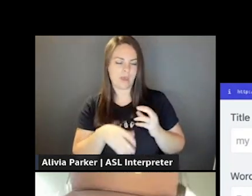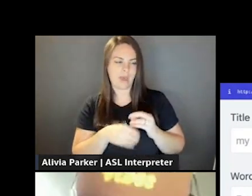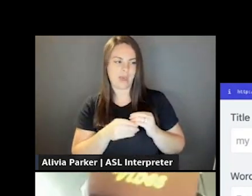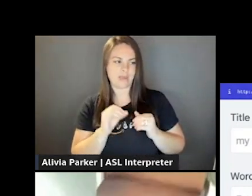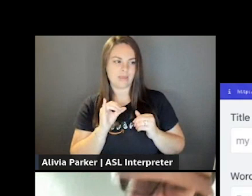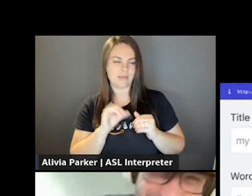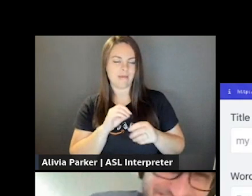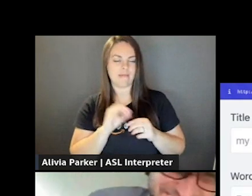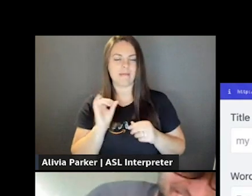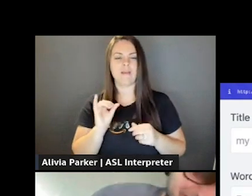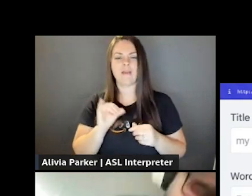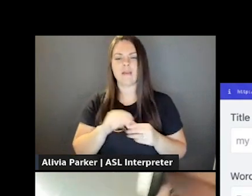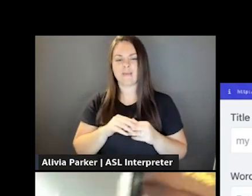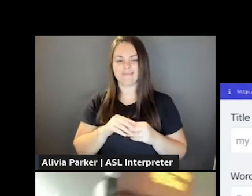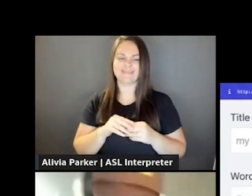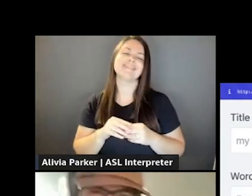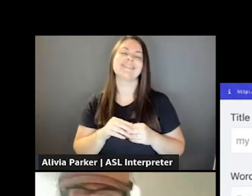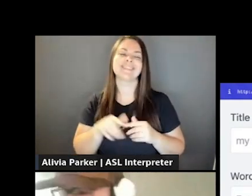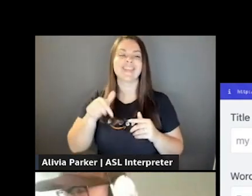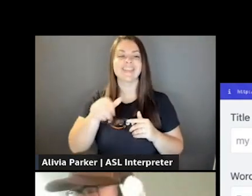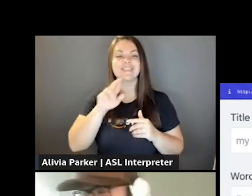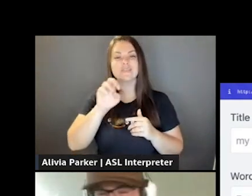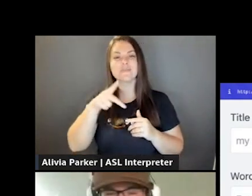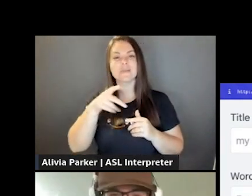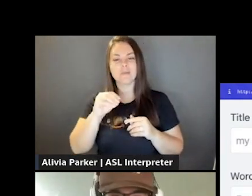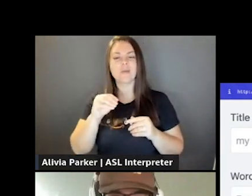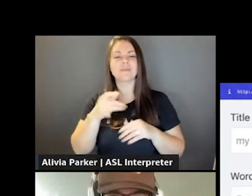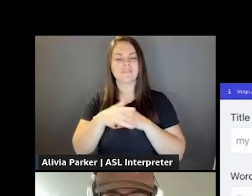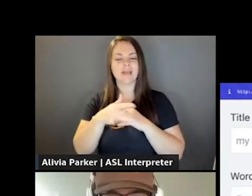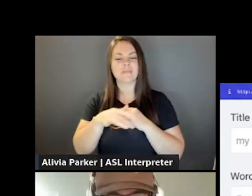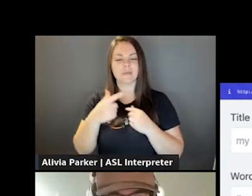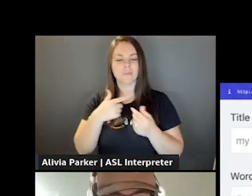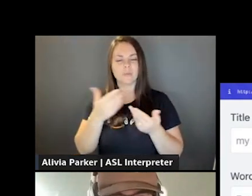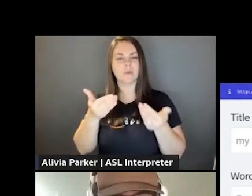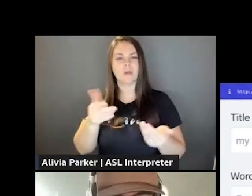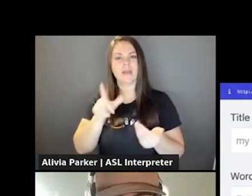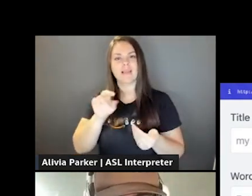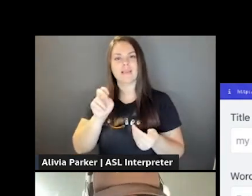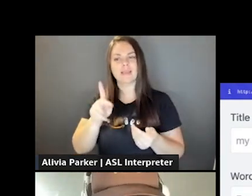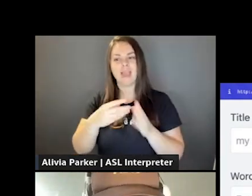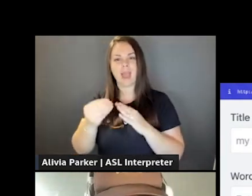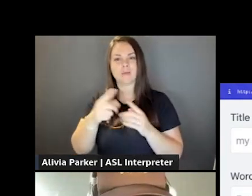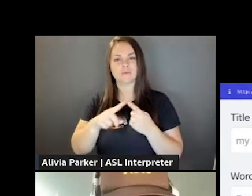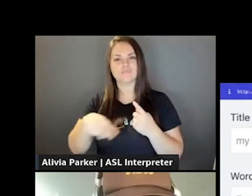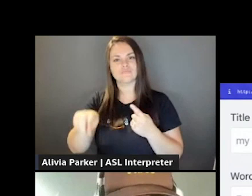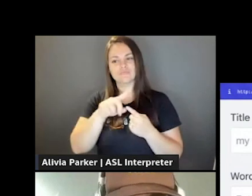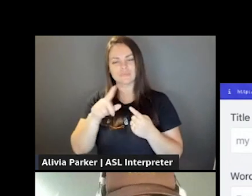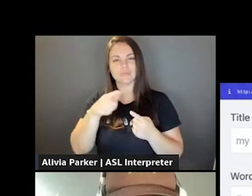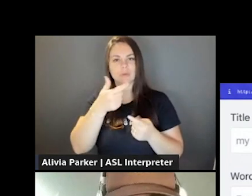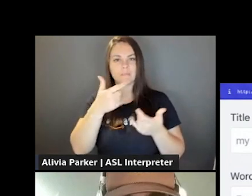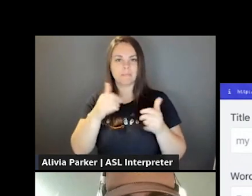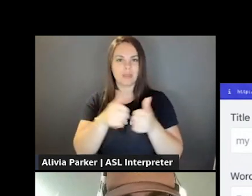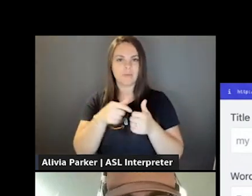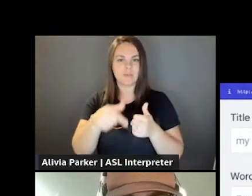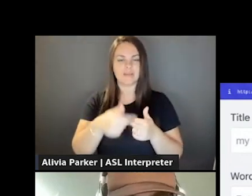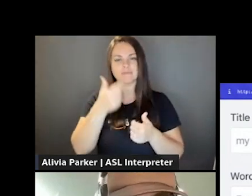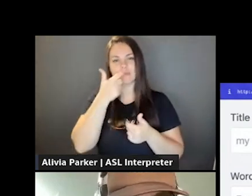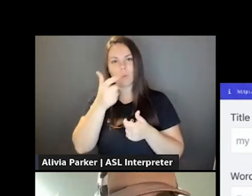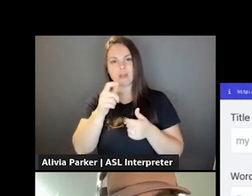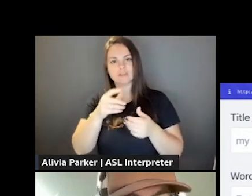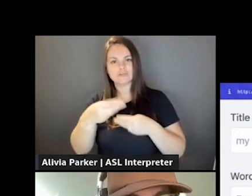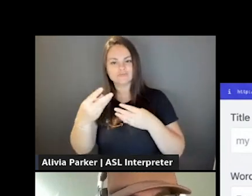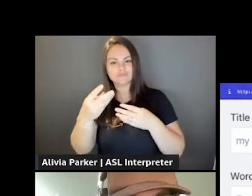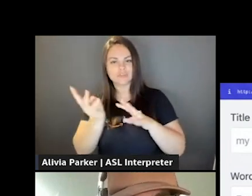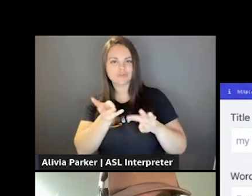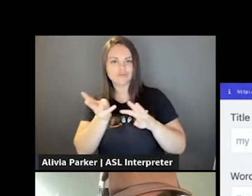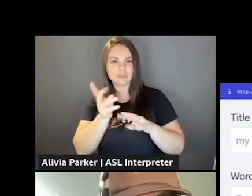This repo is available. We'll go ahead and link it out so that way you all can play with this, watch the stream later on, walk through the steps, set up your